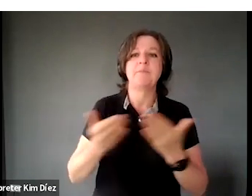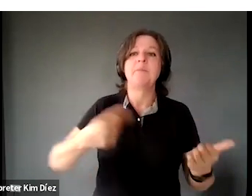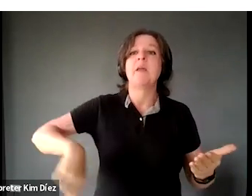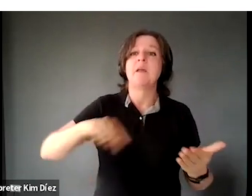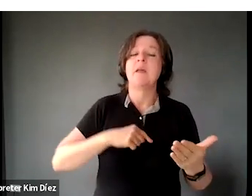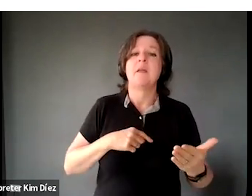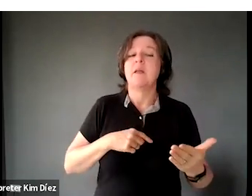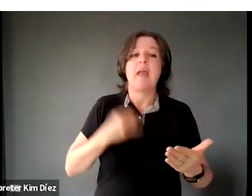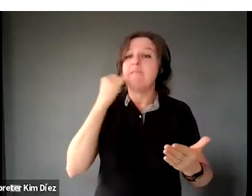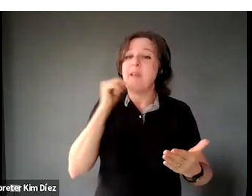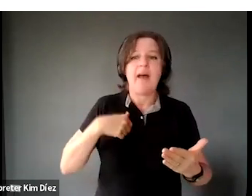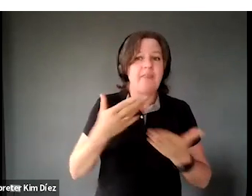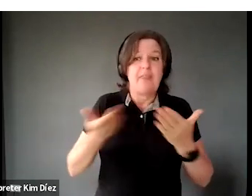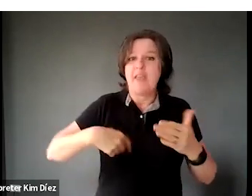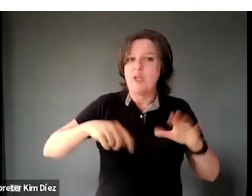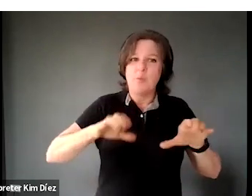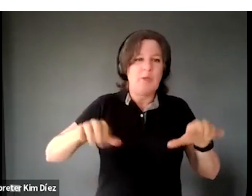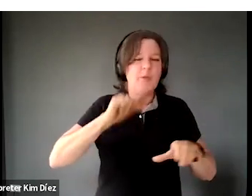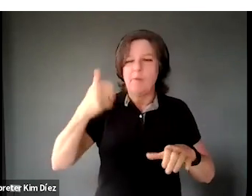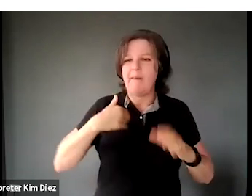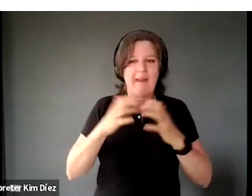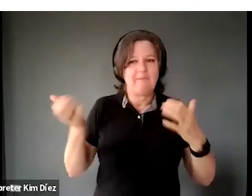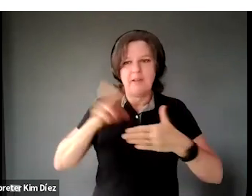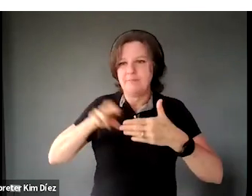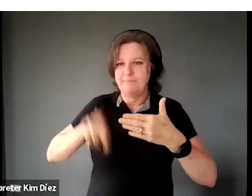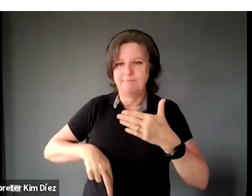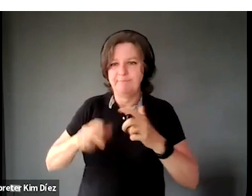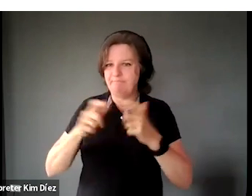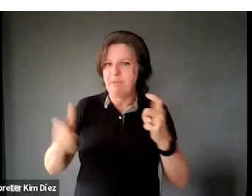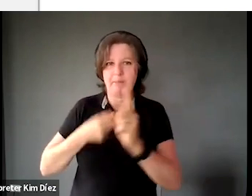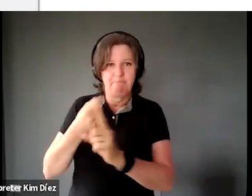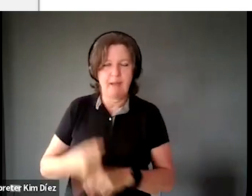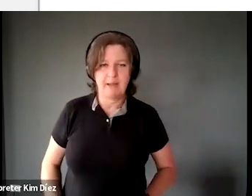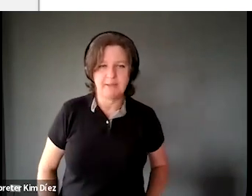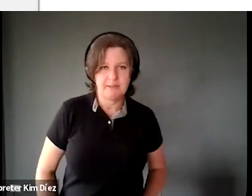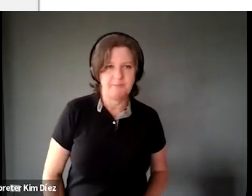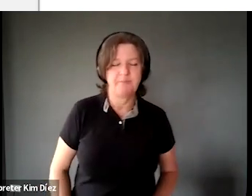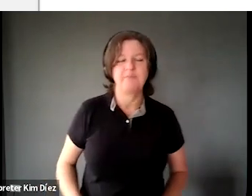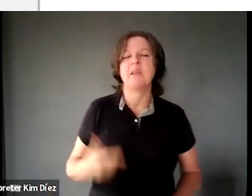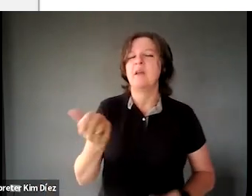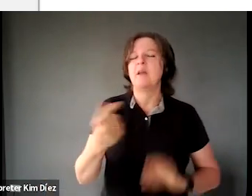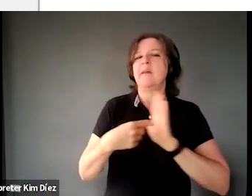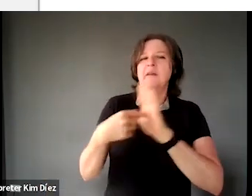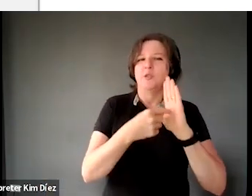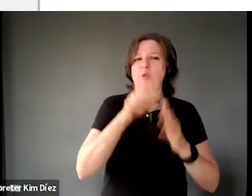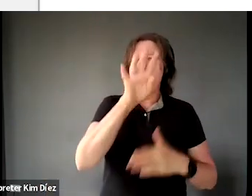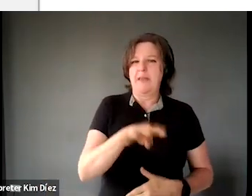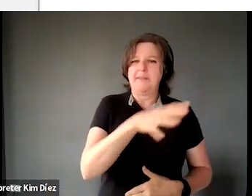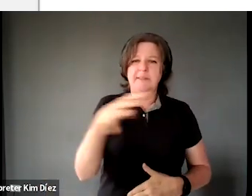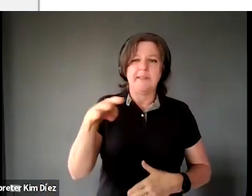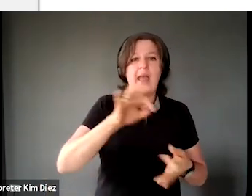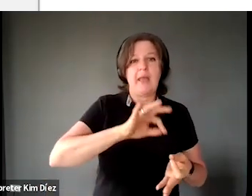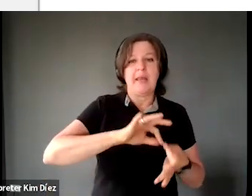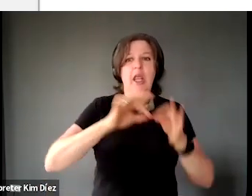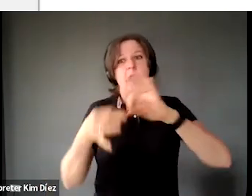otherwise the things that we're going to implement in the soil won't have a lot of results because there won't be enough uptake. So I always like to